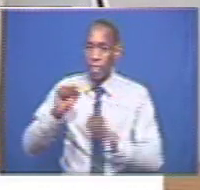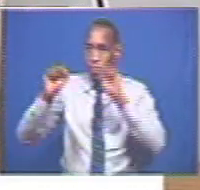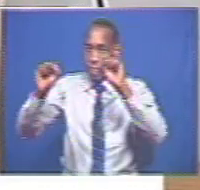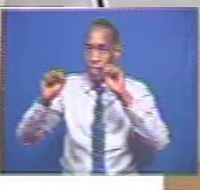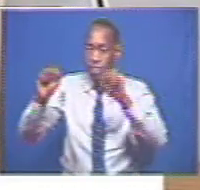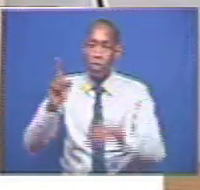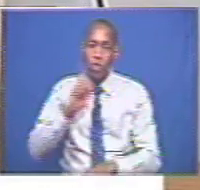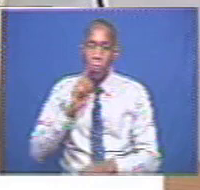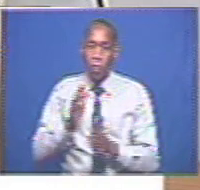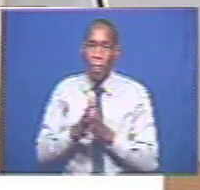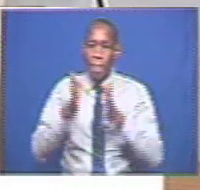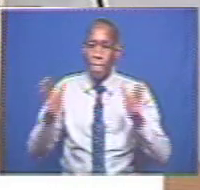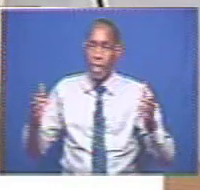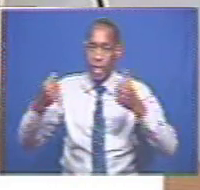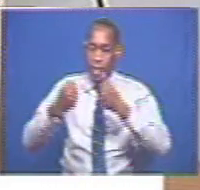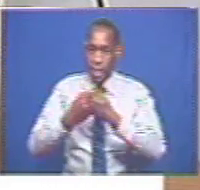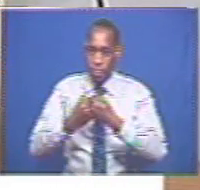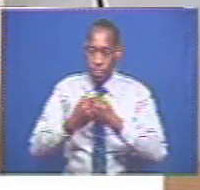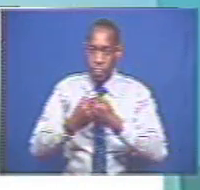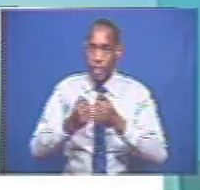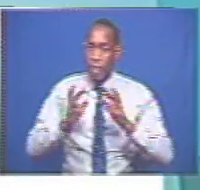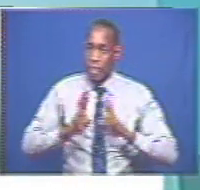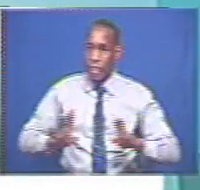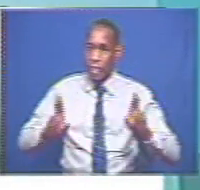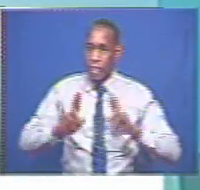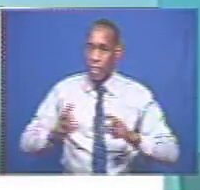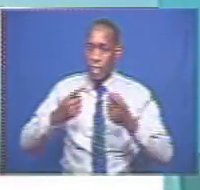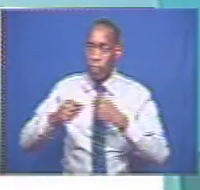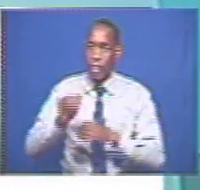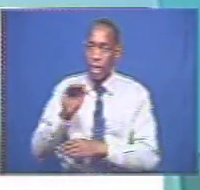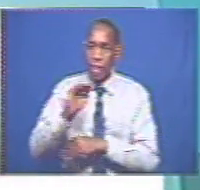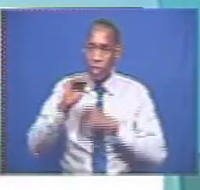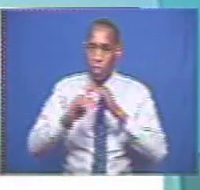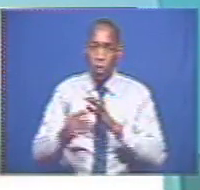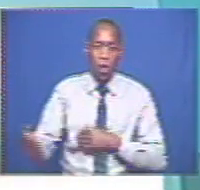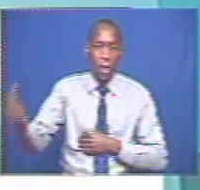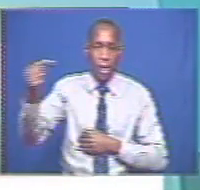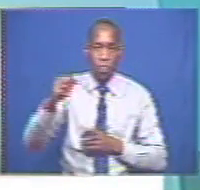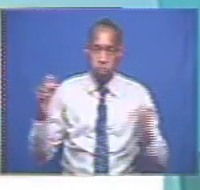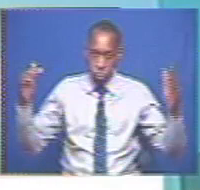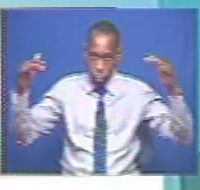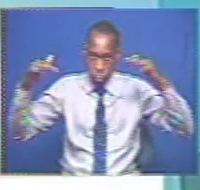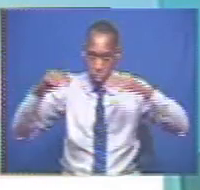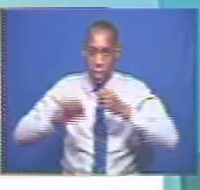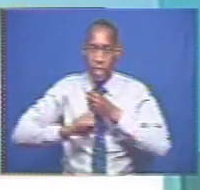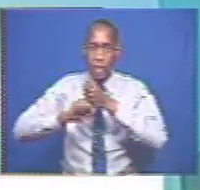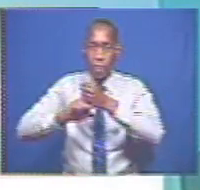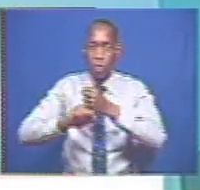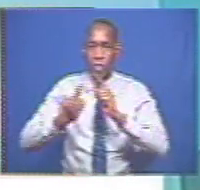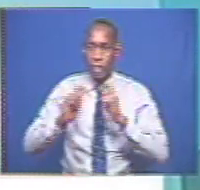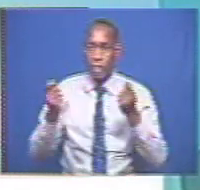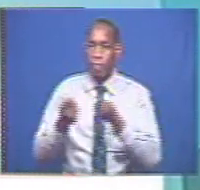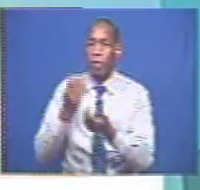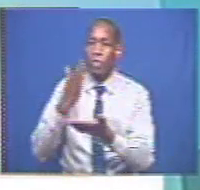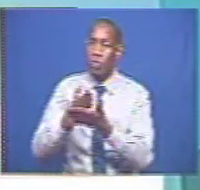is a big game for us. We are certainly going to win. I urge all of you to come out in large numbers and support the team, and we're certainly going to